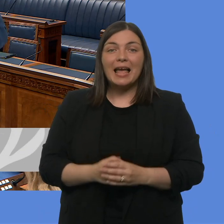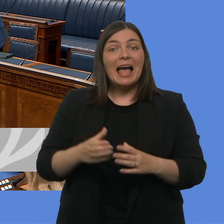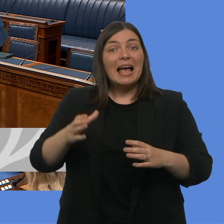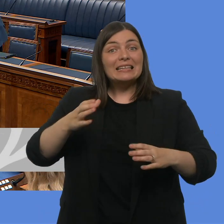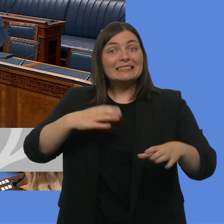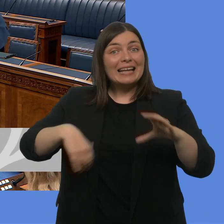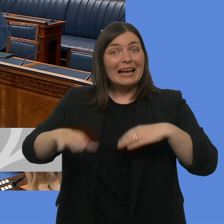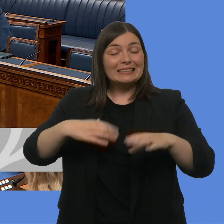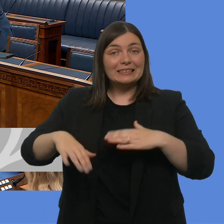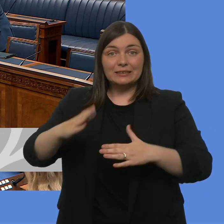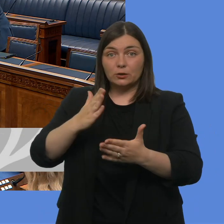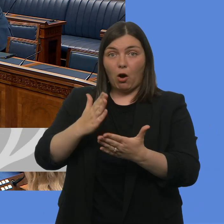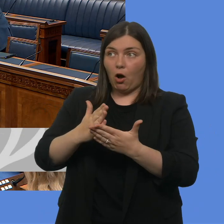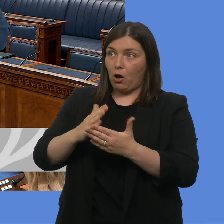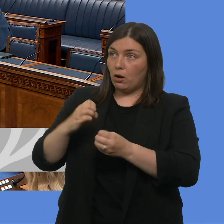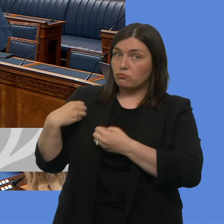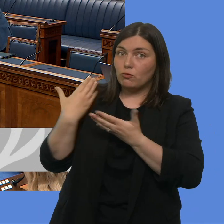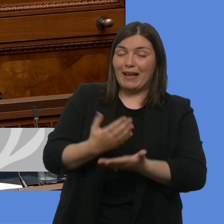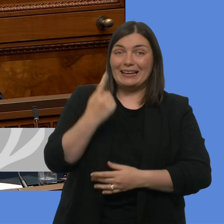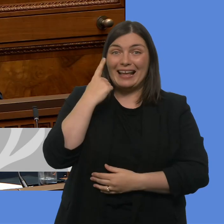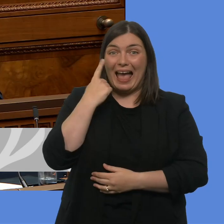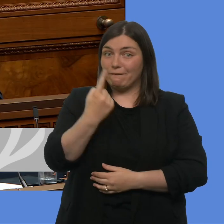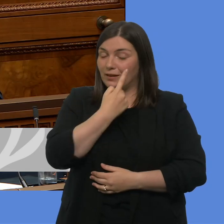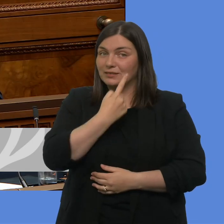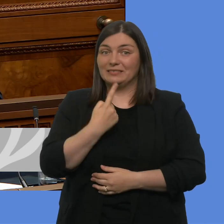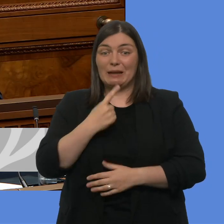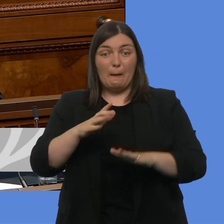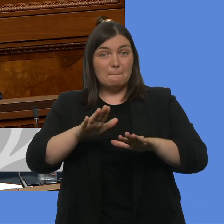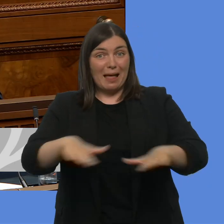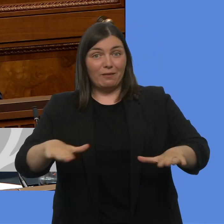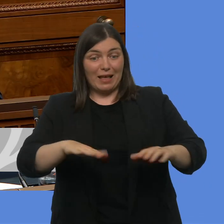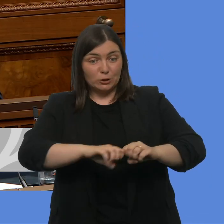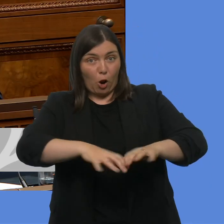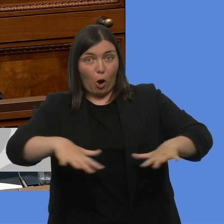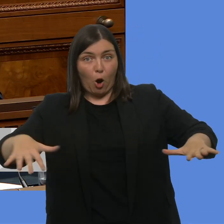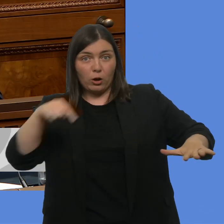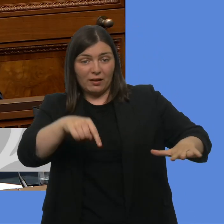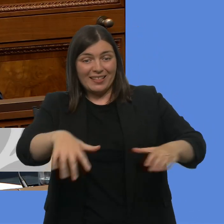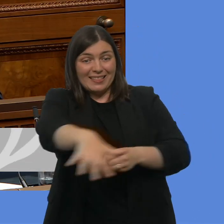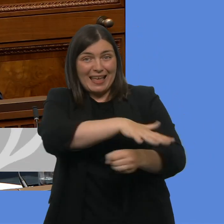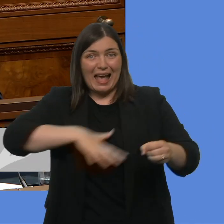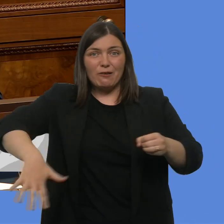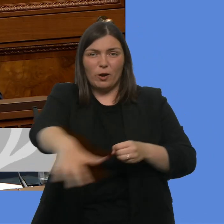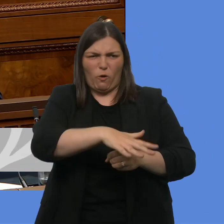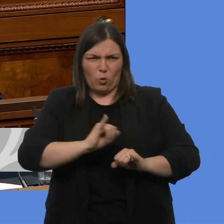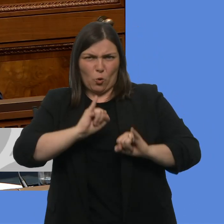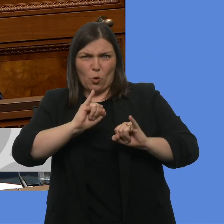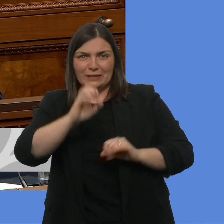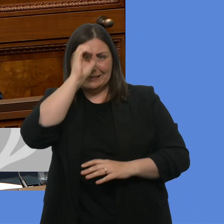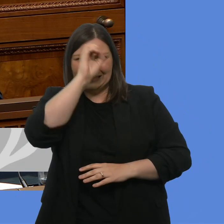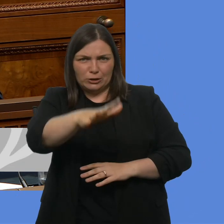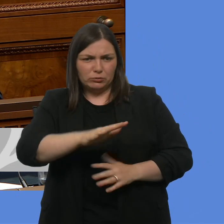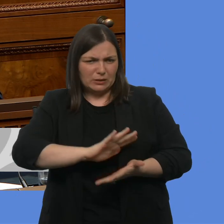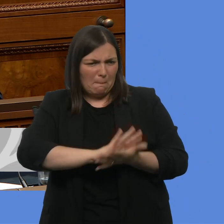dangerously polluted water in Belfast Lough is expanding. It's having an adverse impact on water sports, bathing and on mussel